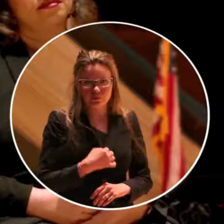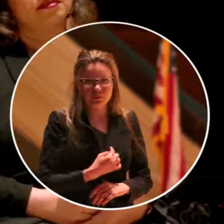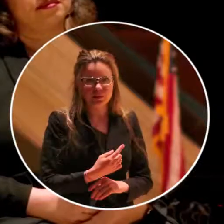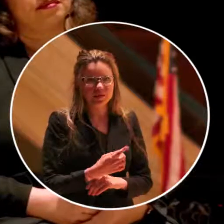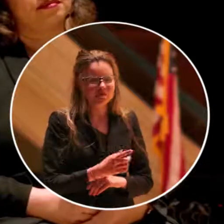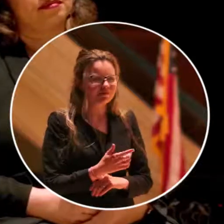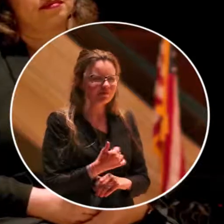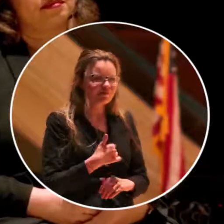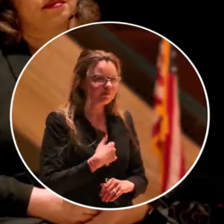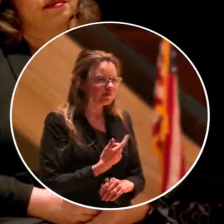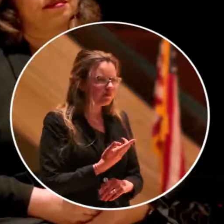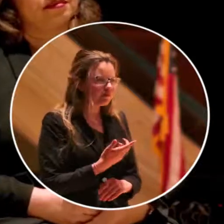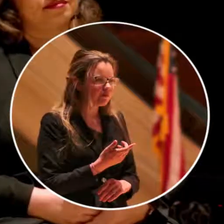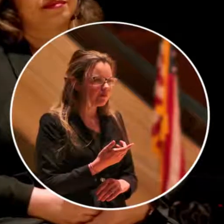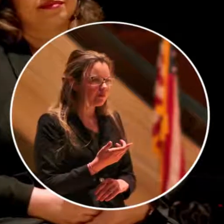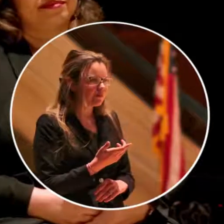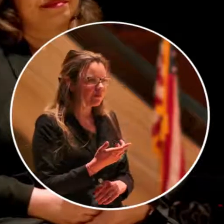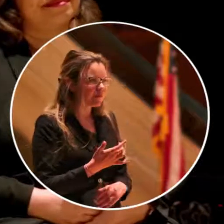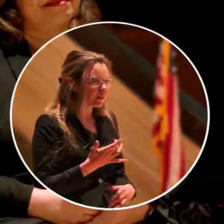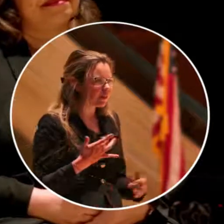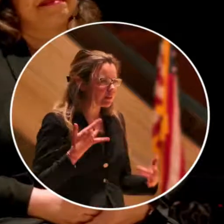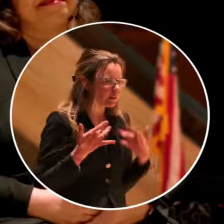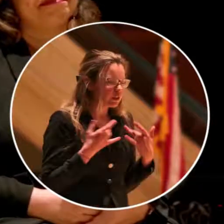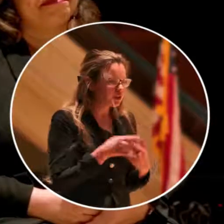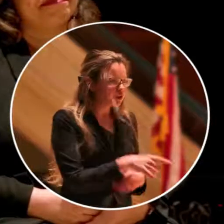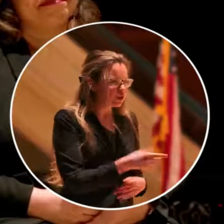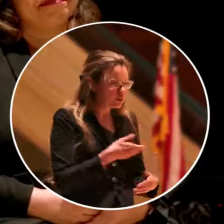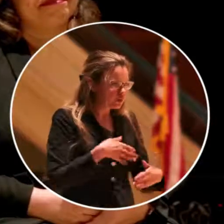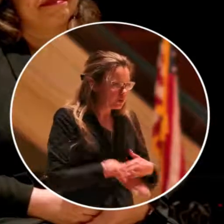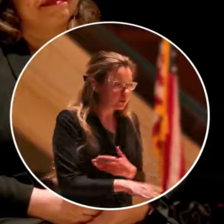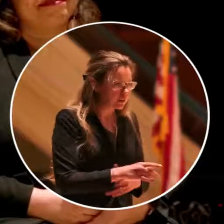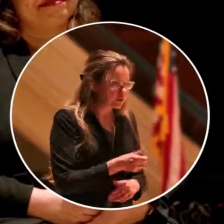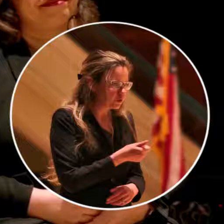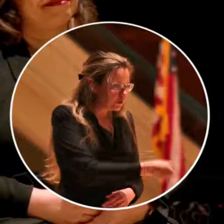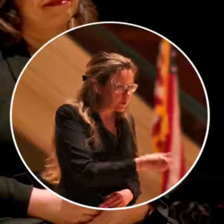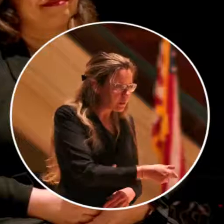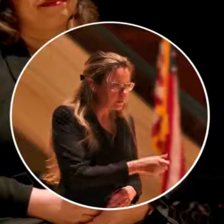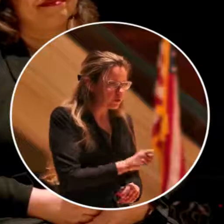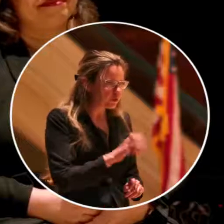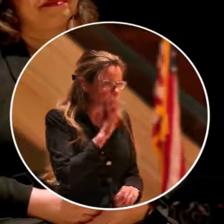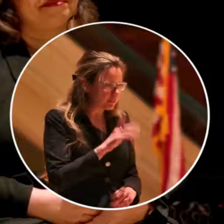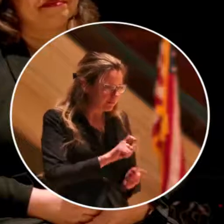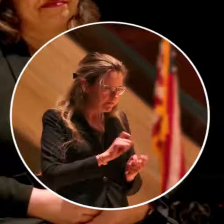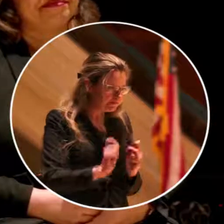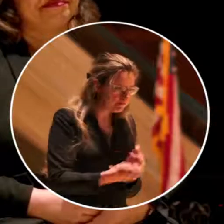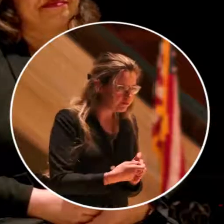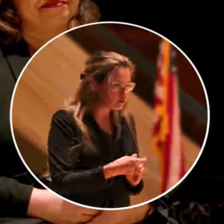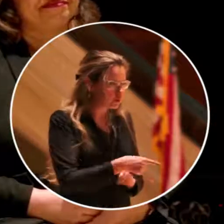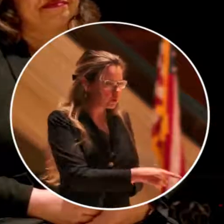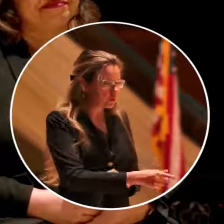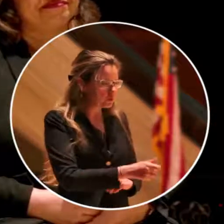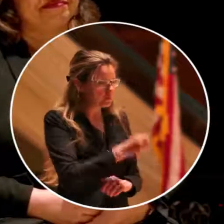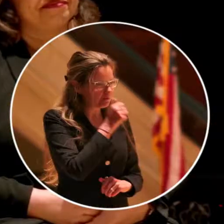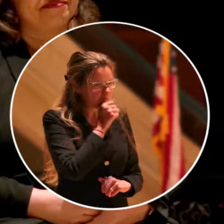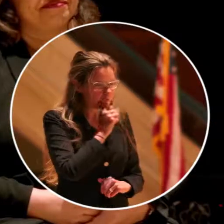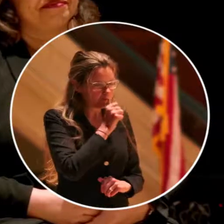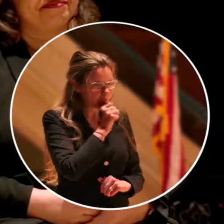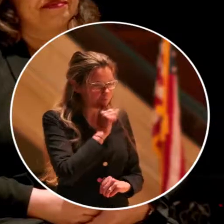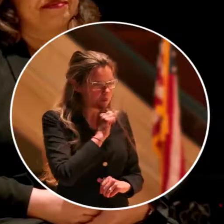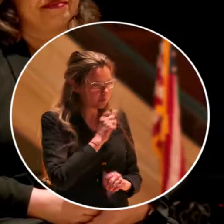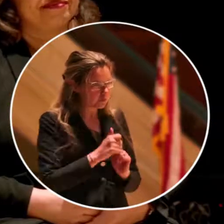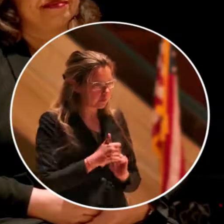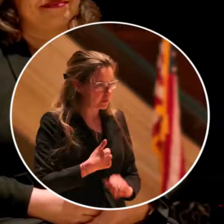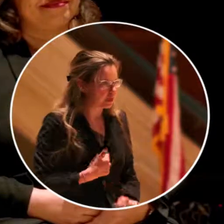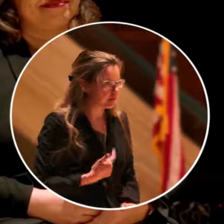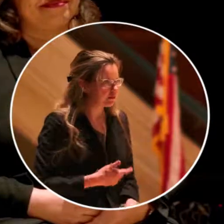I could be paid back for all I had put her through. I also heard it while pregnant and after having my